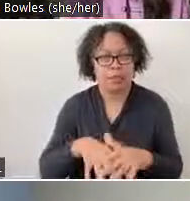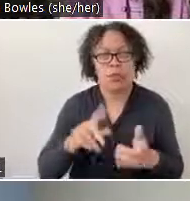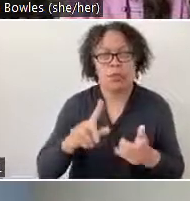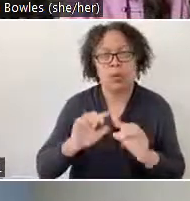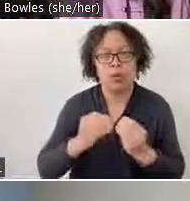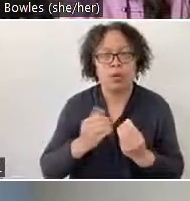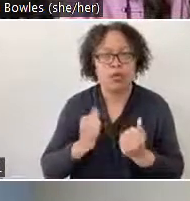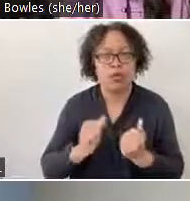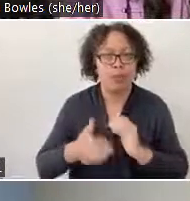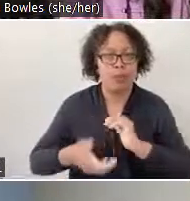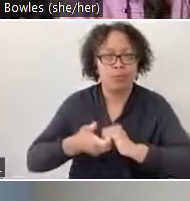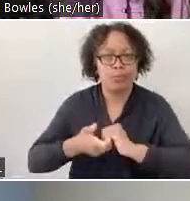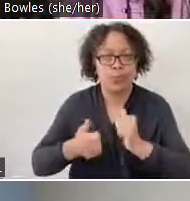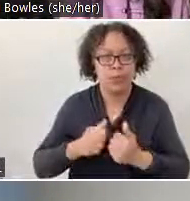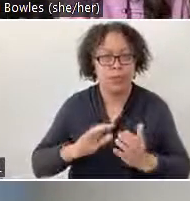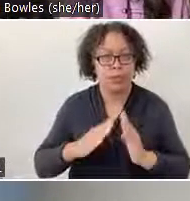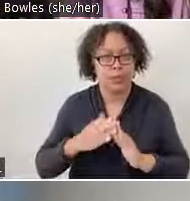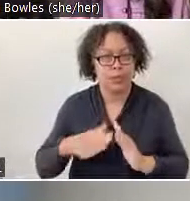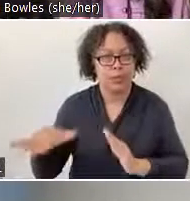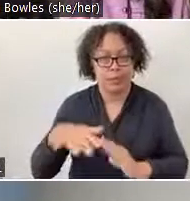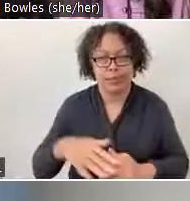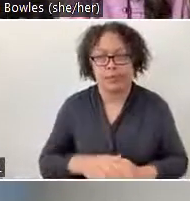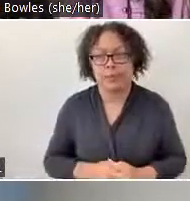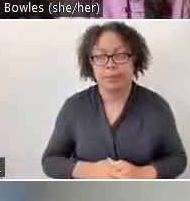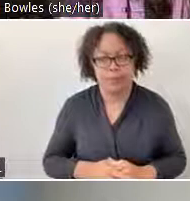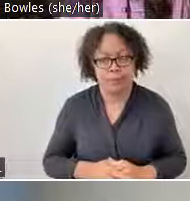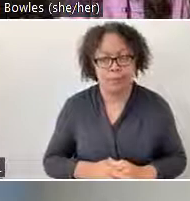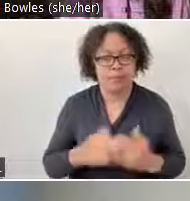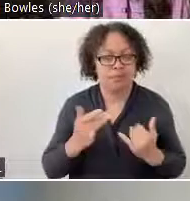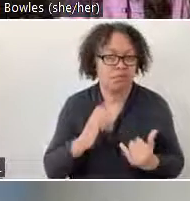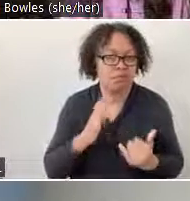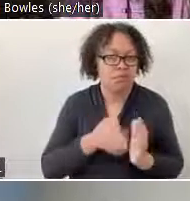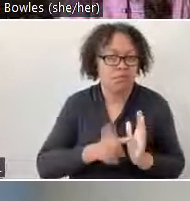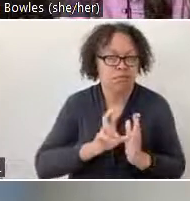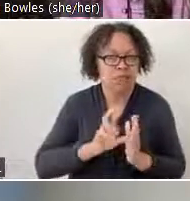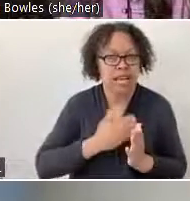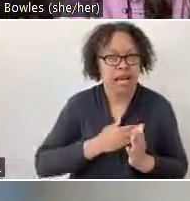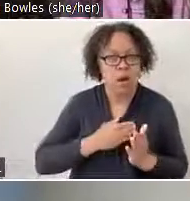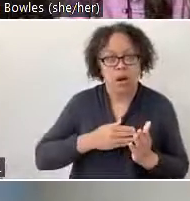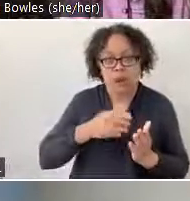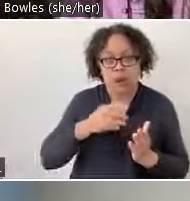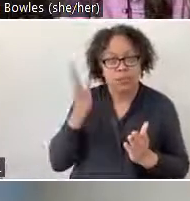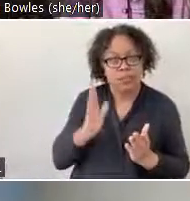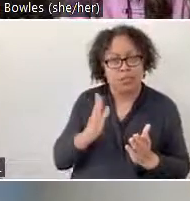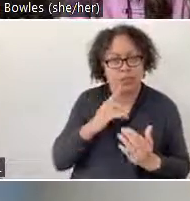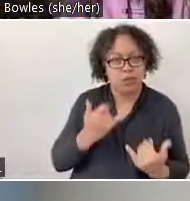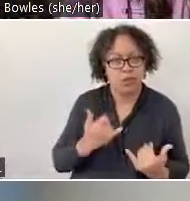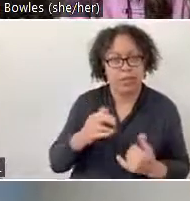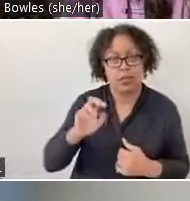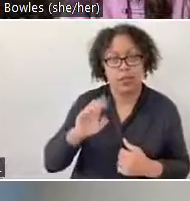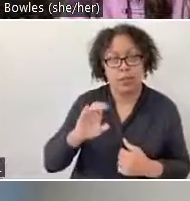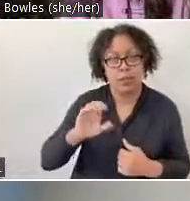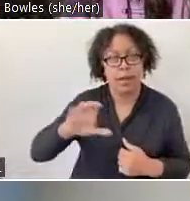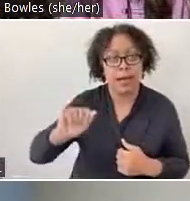engage with community. I'm going to quickly review our panelists for today, including Rebecca Fielding